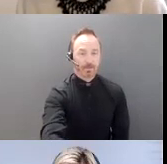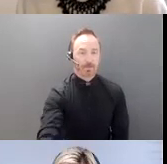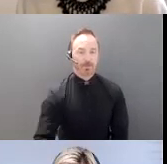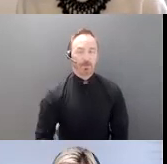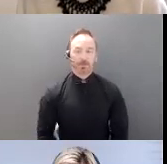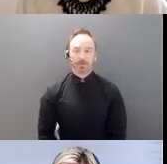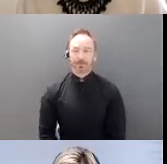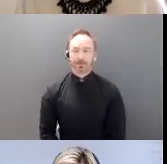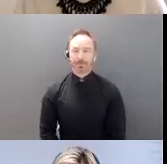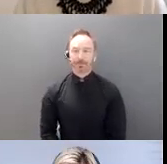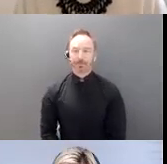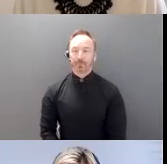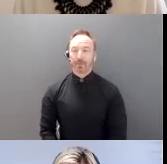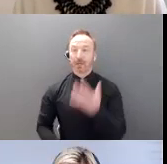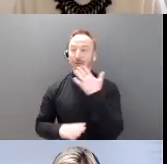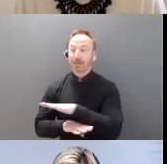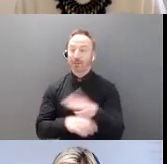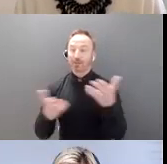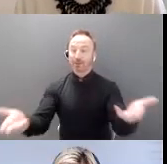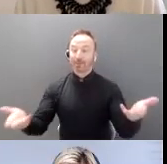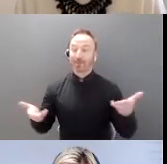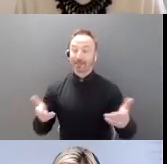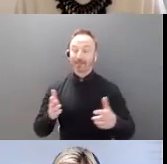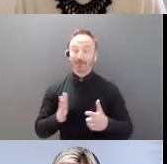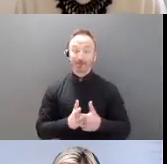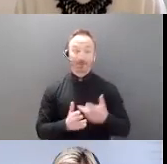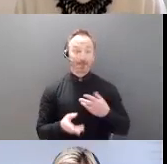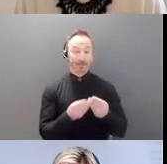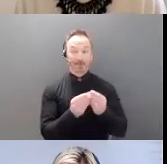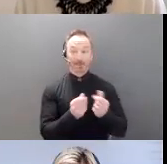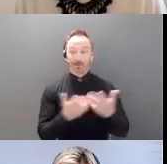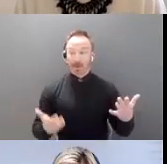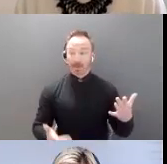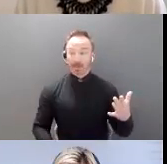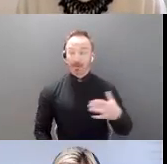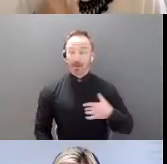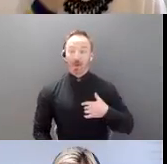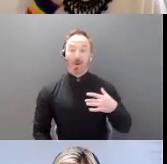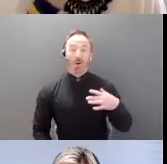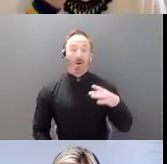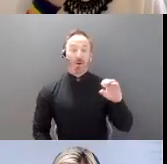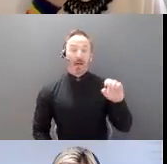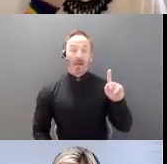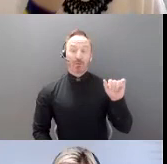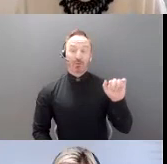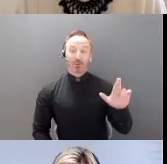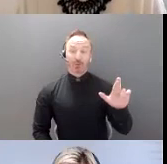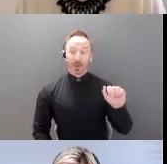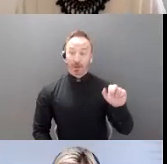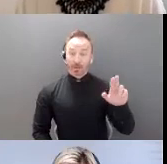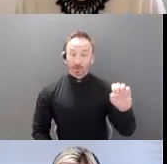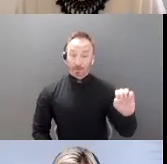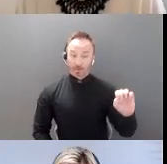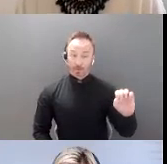Well, good afternoon, everyone, and welcome to Resolving Elder Abuse and Family Conflicts through